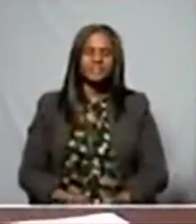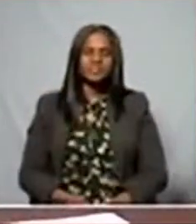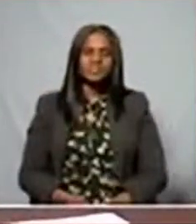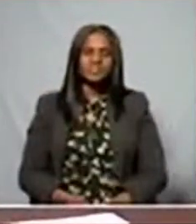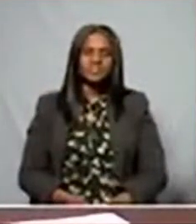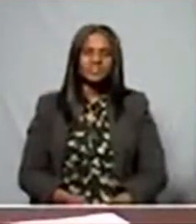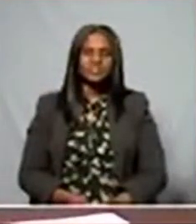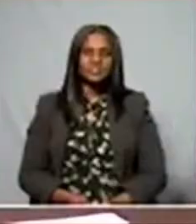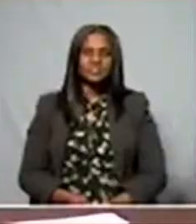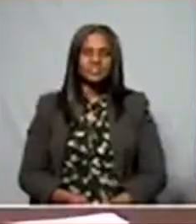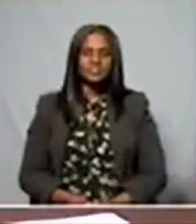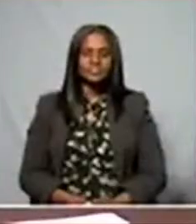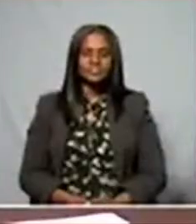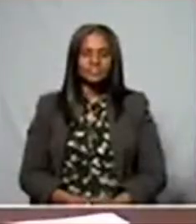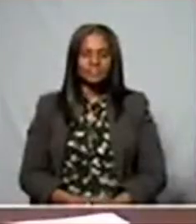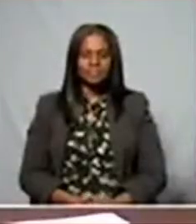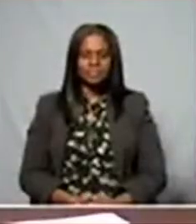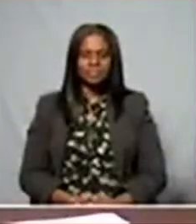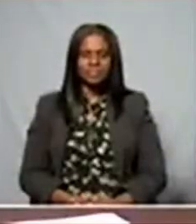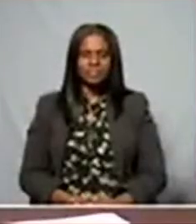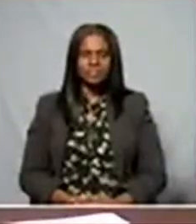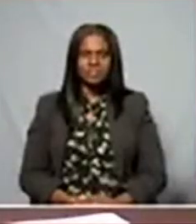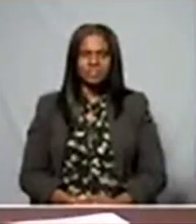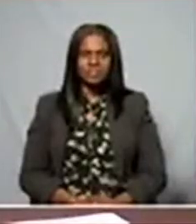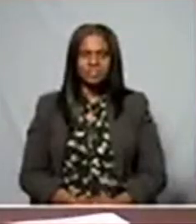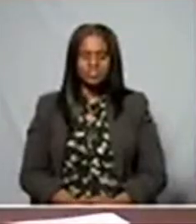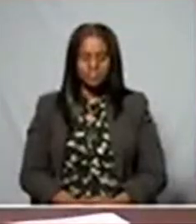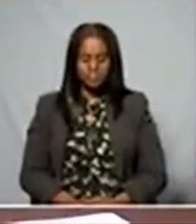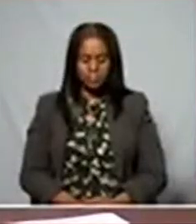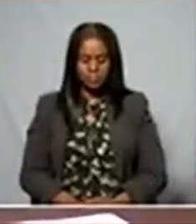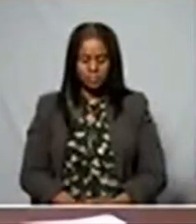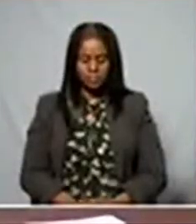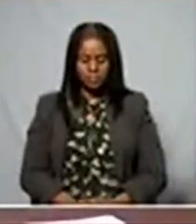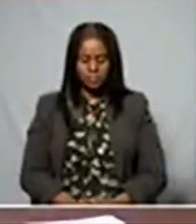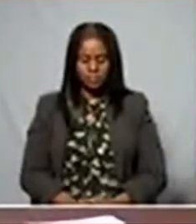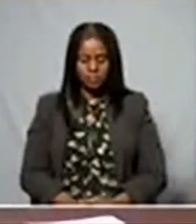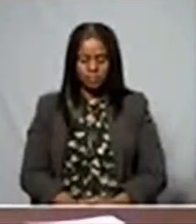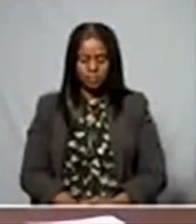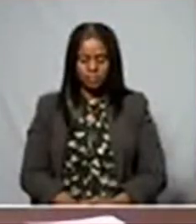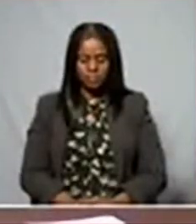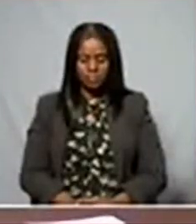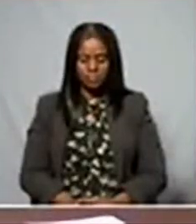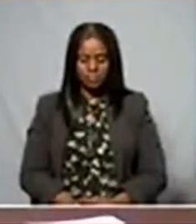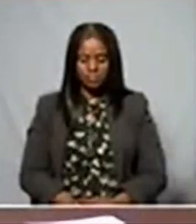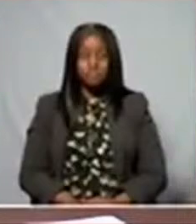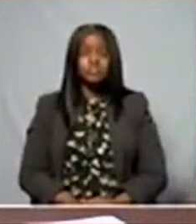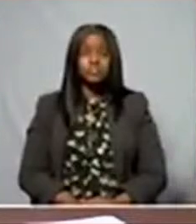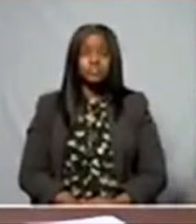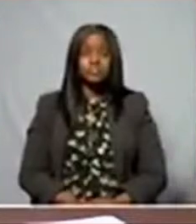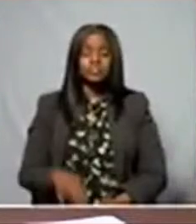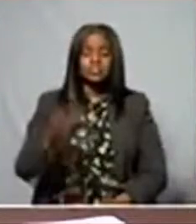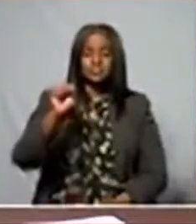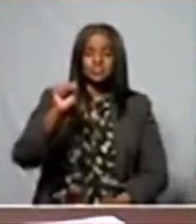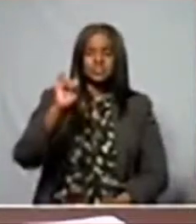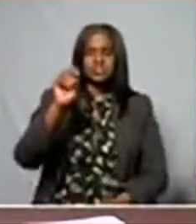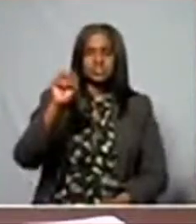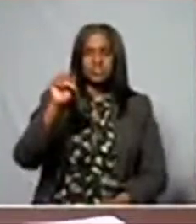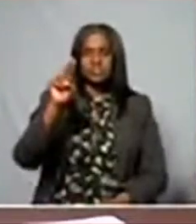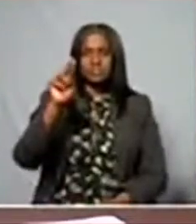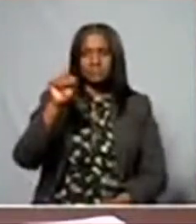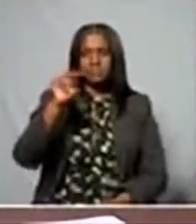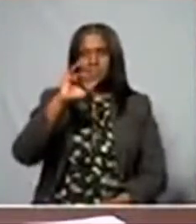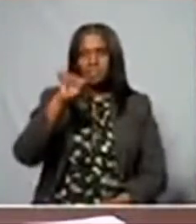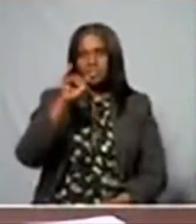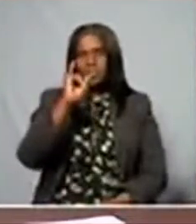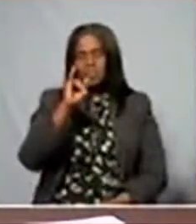Honorable Smush and Honorable, so we'll take three questions: Honorable Smushi, Honorable Simunji, and Honorable Mabumba, in